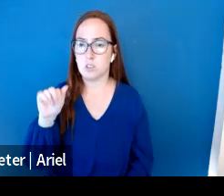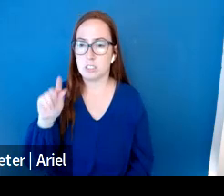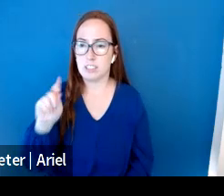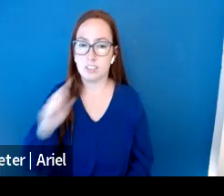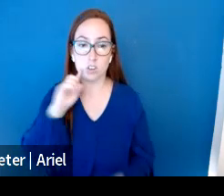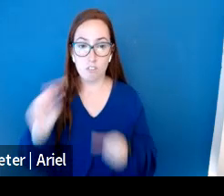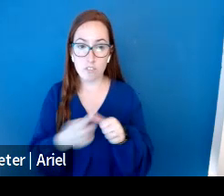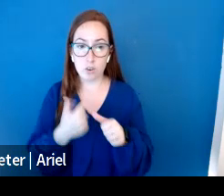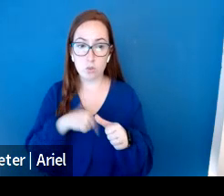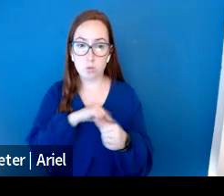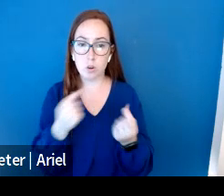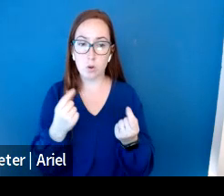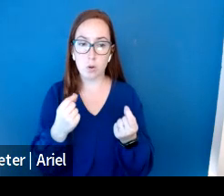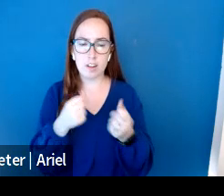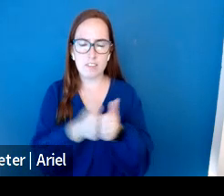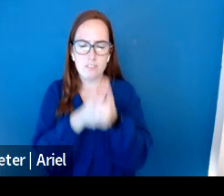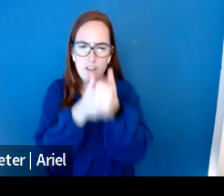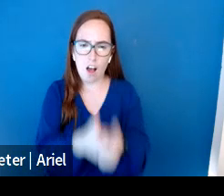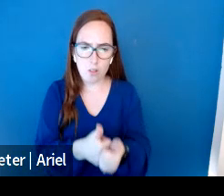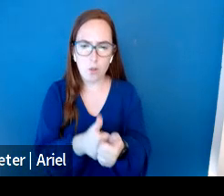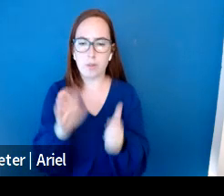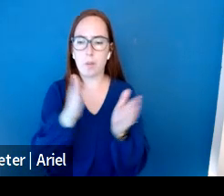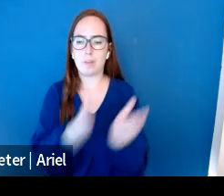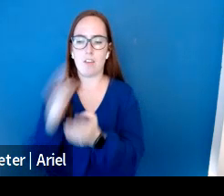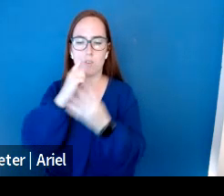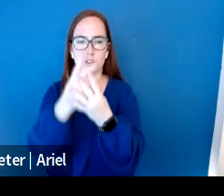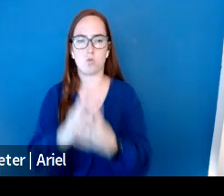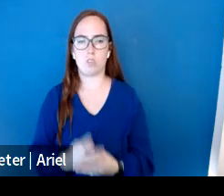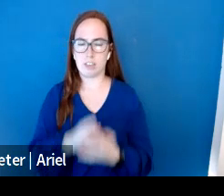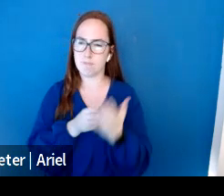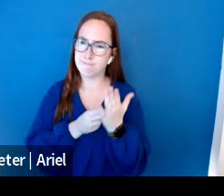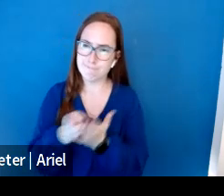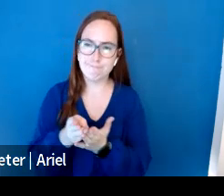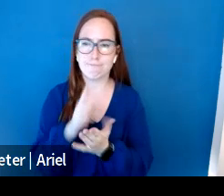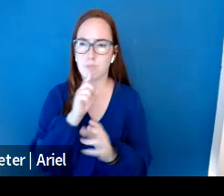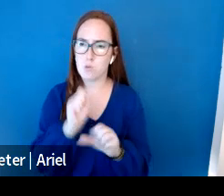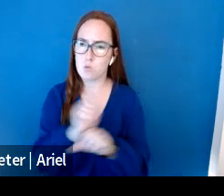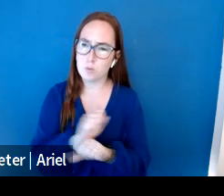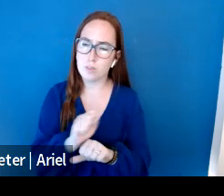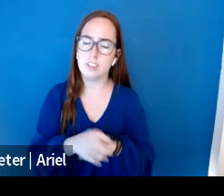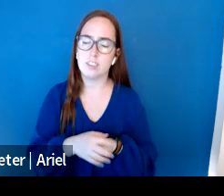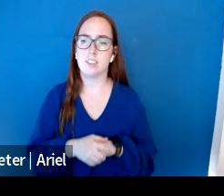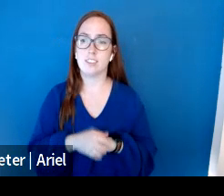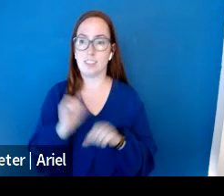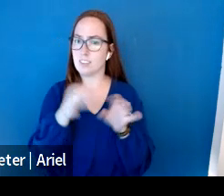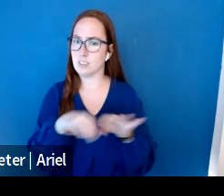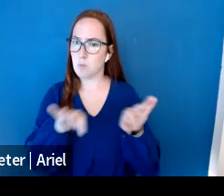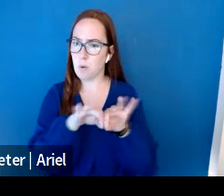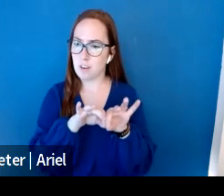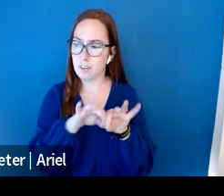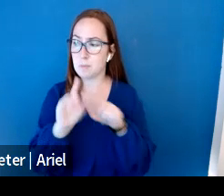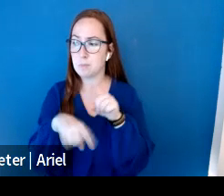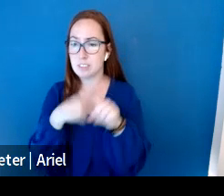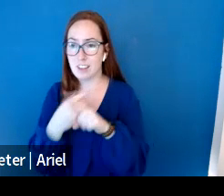the prescribed plan for screening with fidelity, right? That's super important, as well as having a clear outline